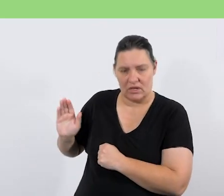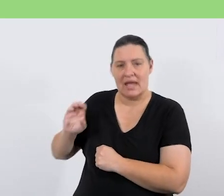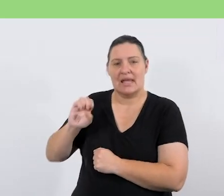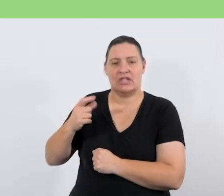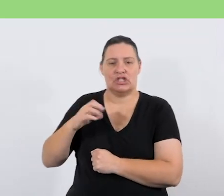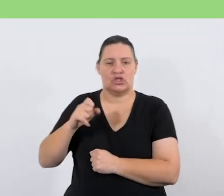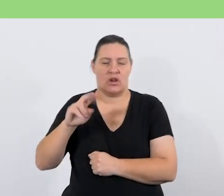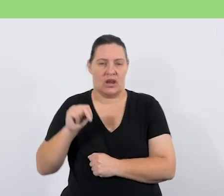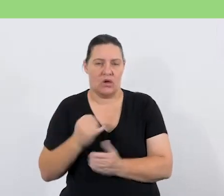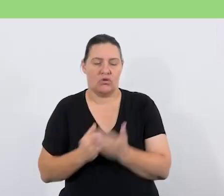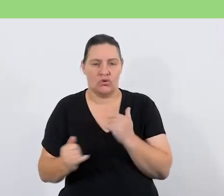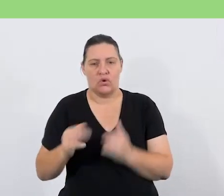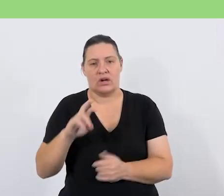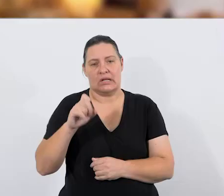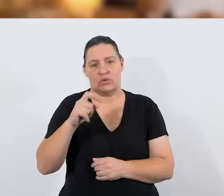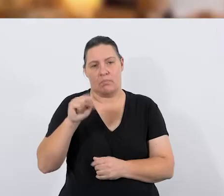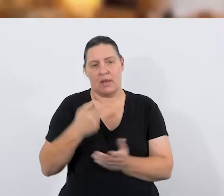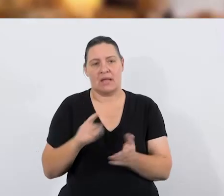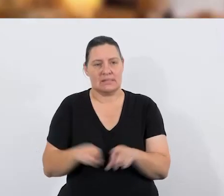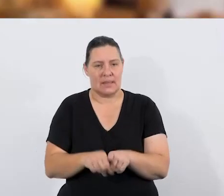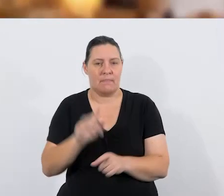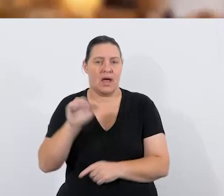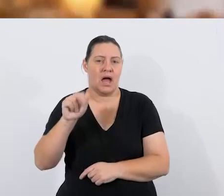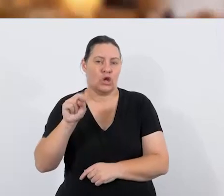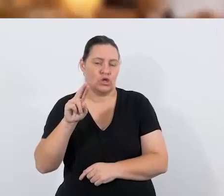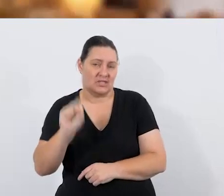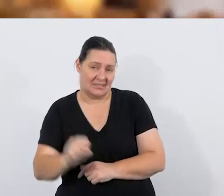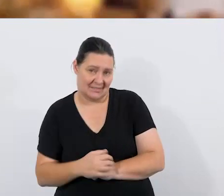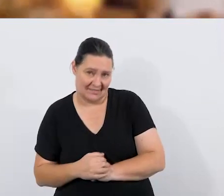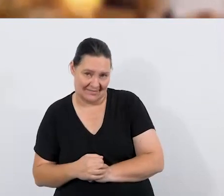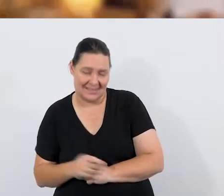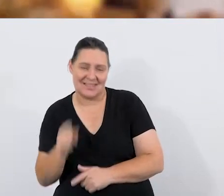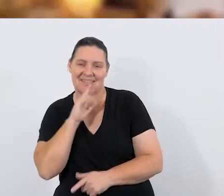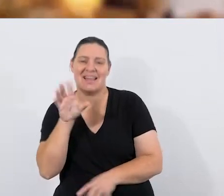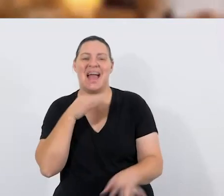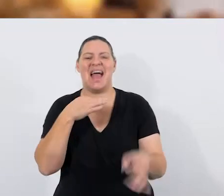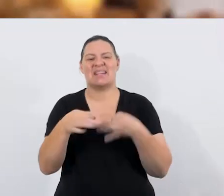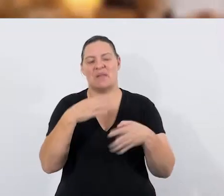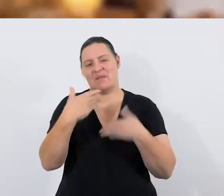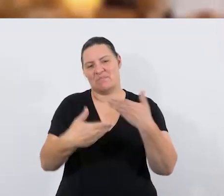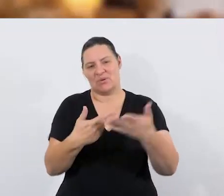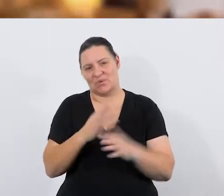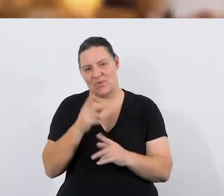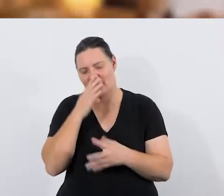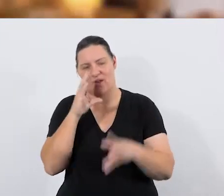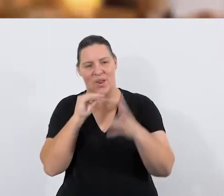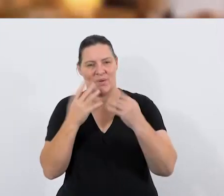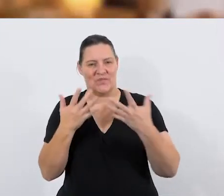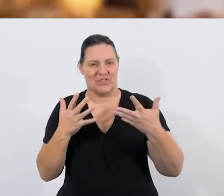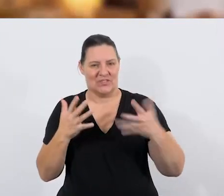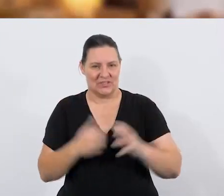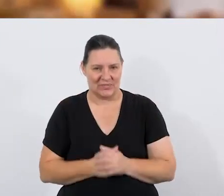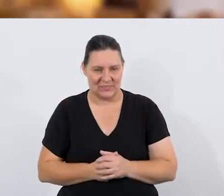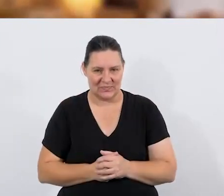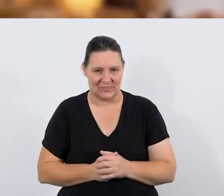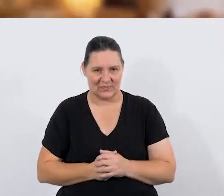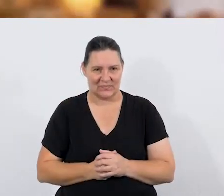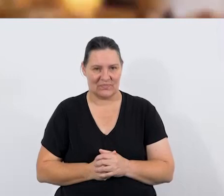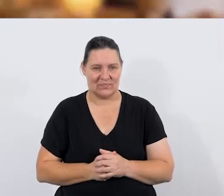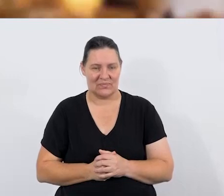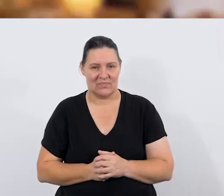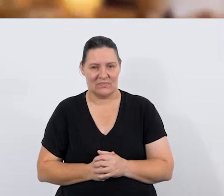is that we have two types of digestion processes. The first one is mechanical digestion. So this